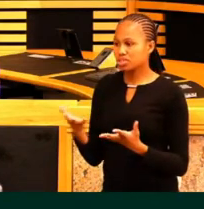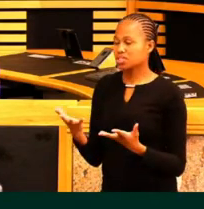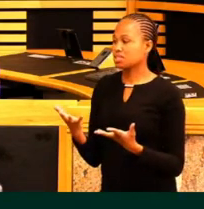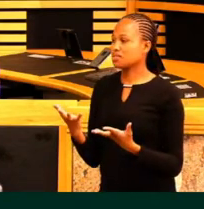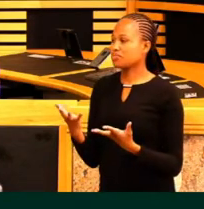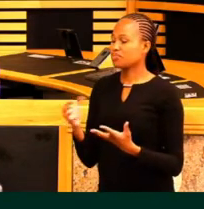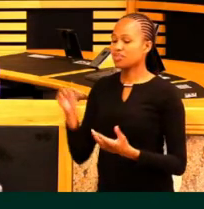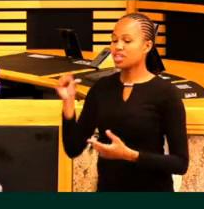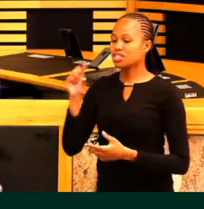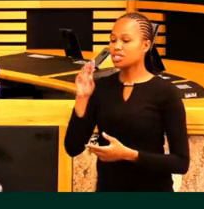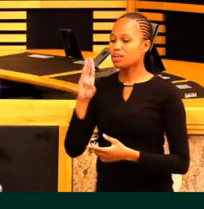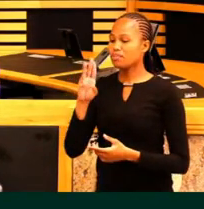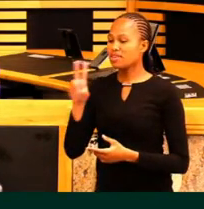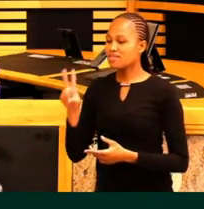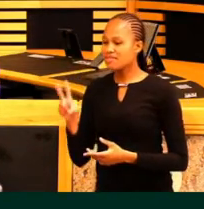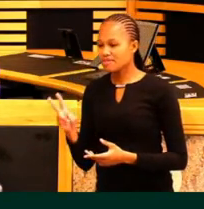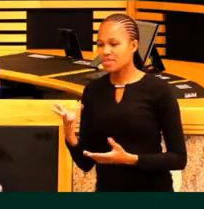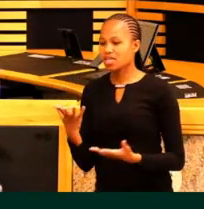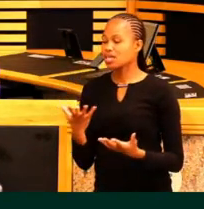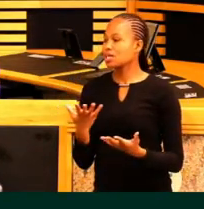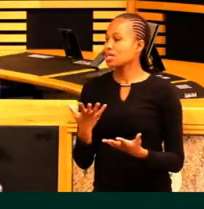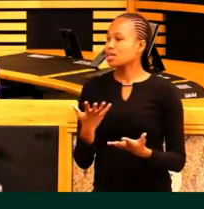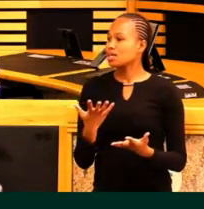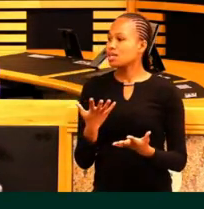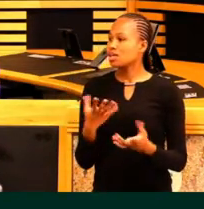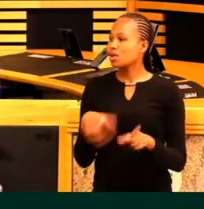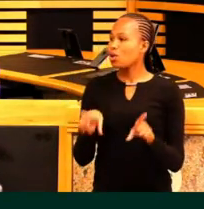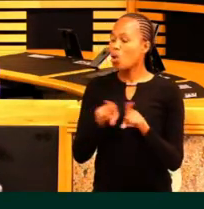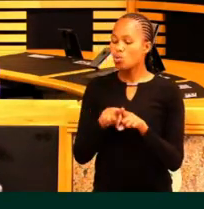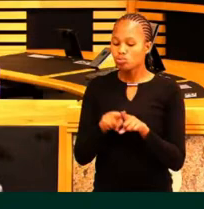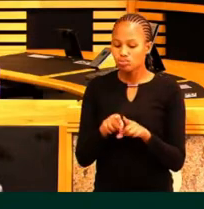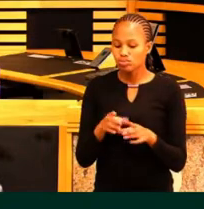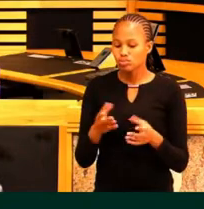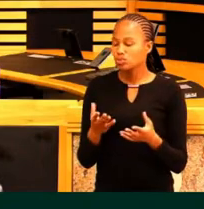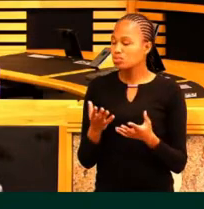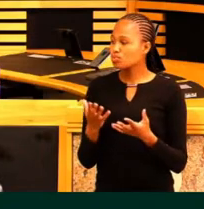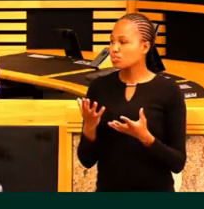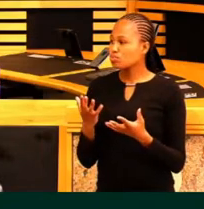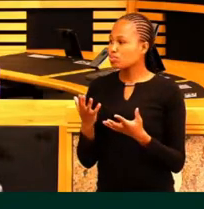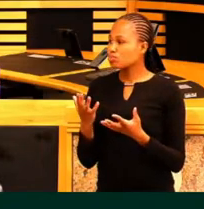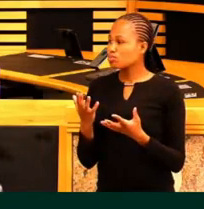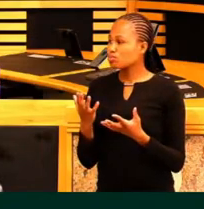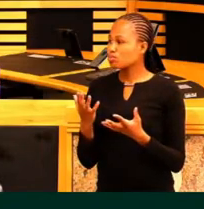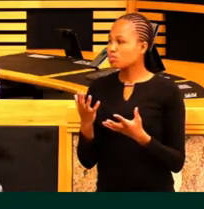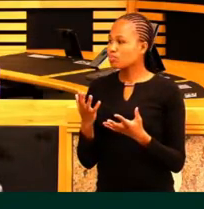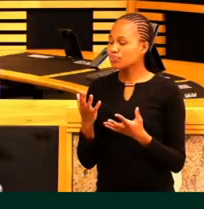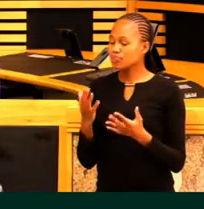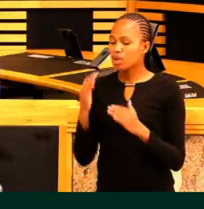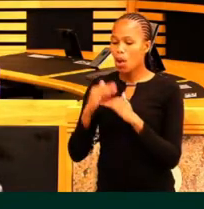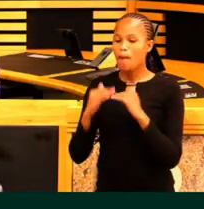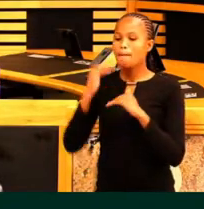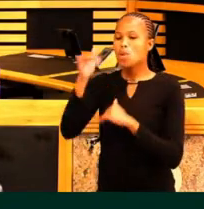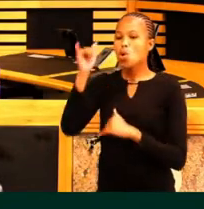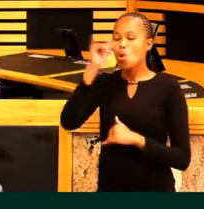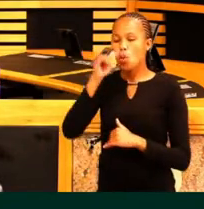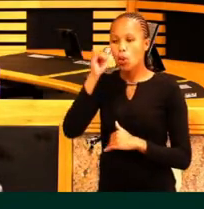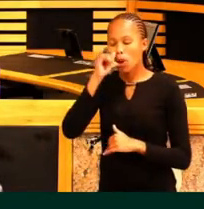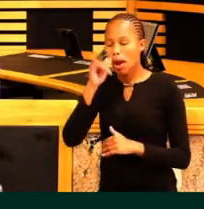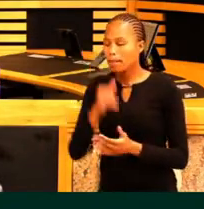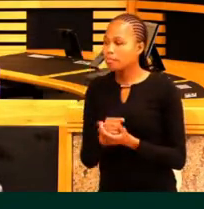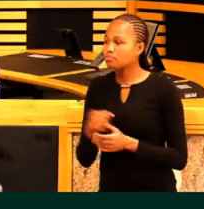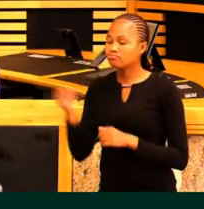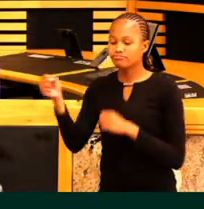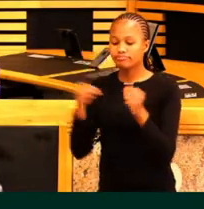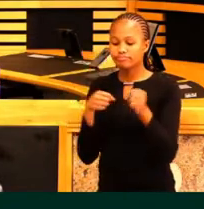gbv and femicide and then um high crime rate unemployment